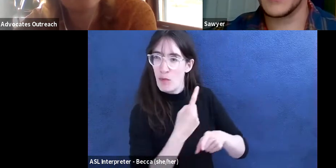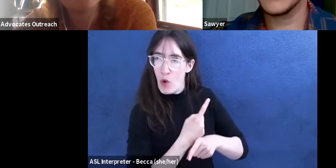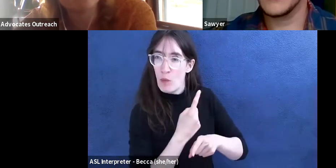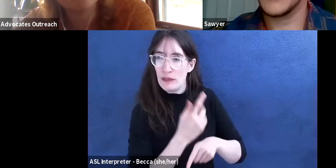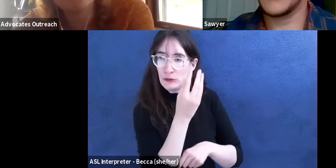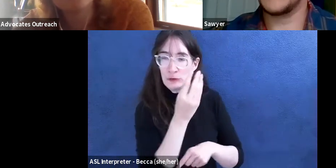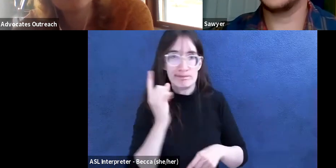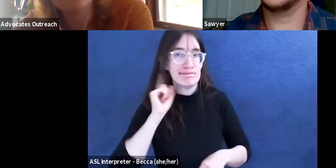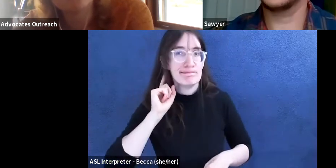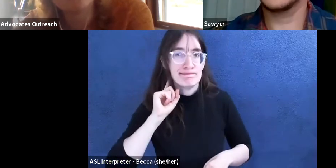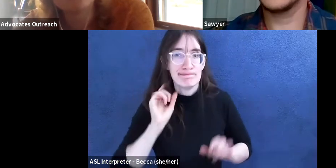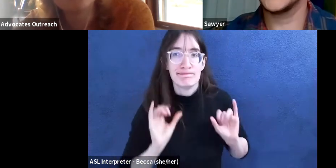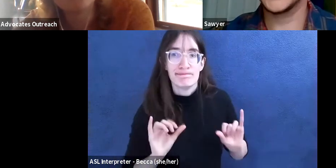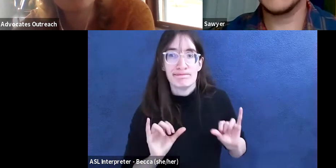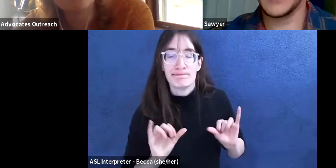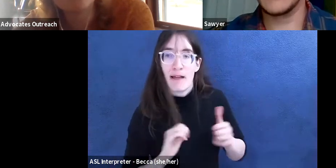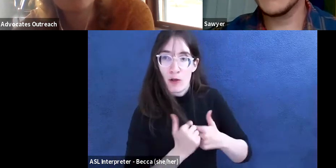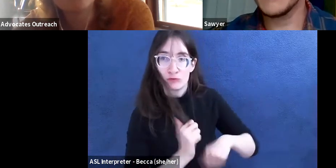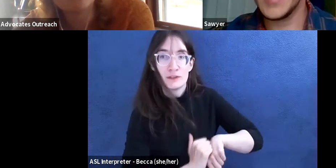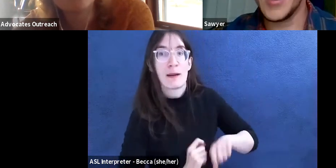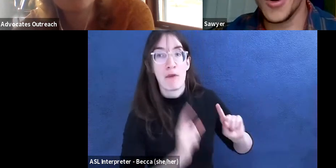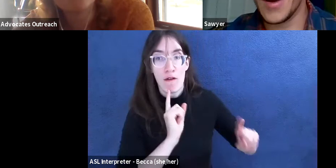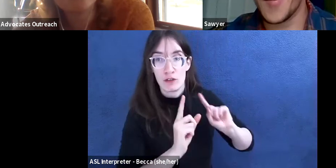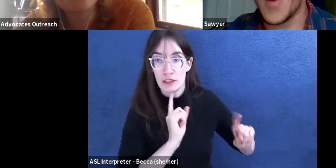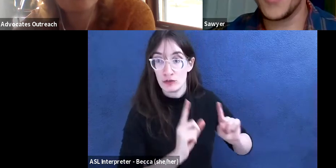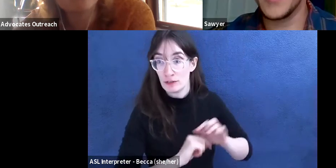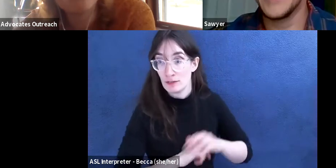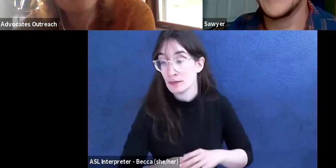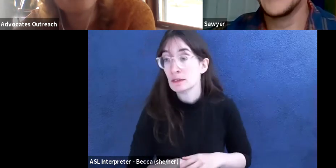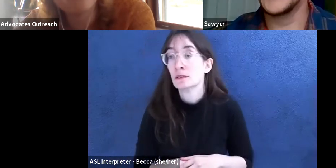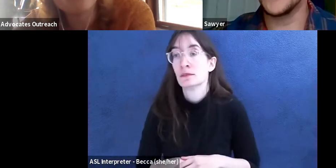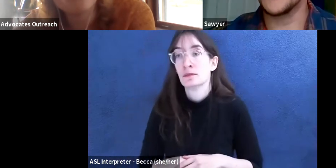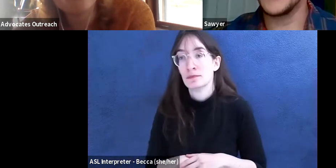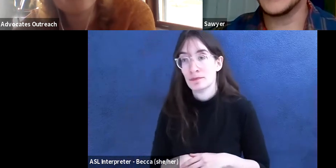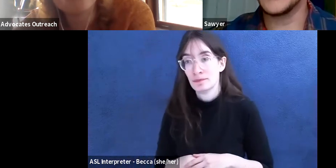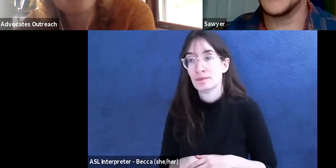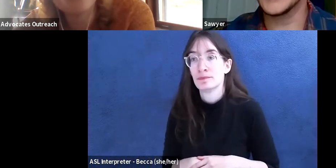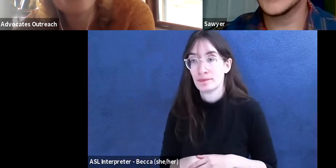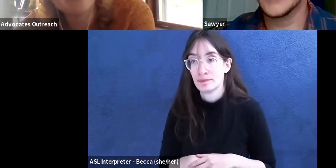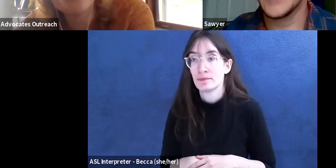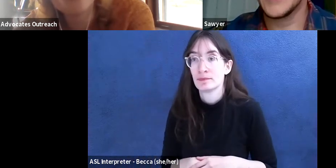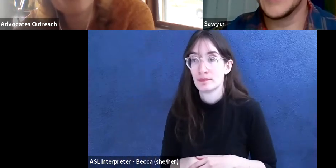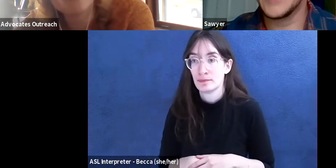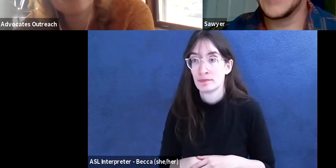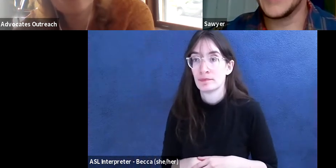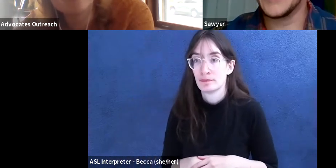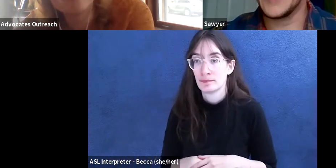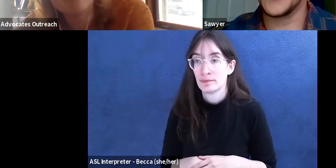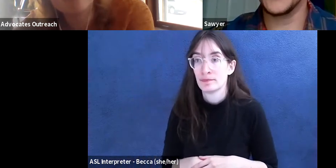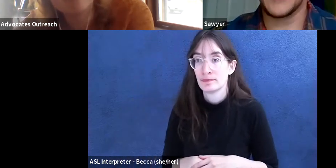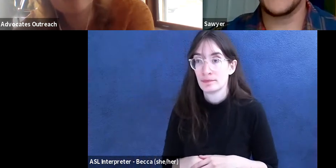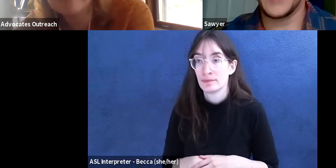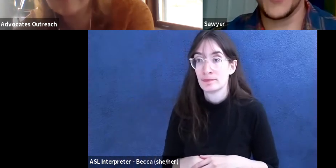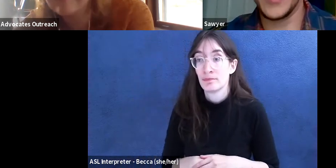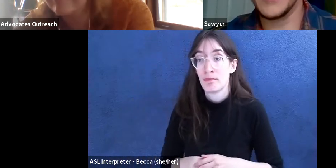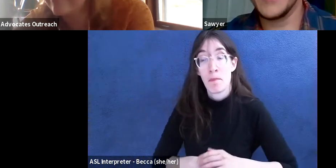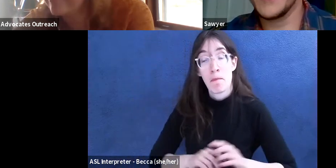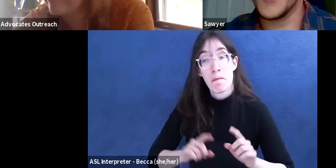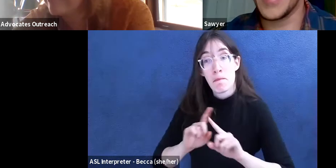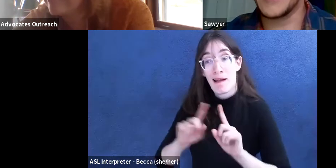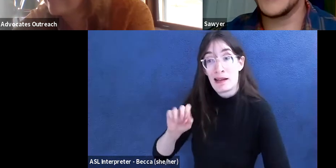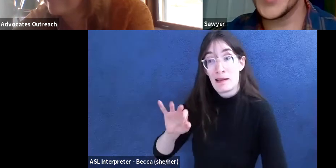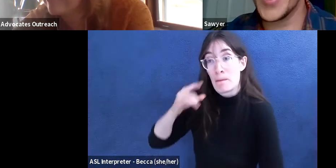personal experience in a respectful way, or this might predetermine or send the message that this is the right